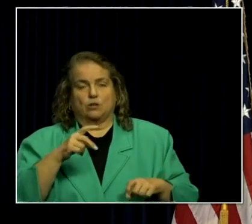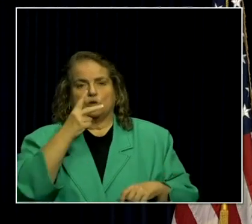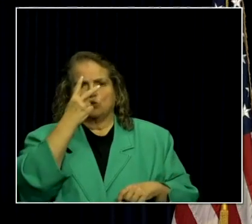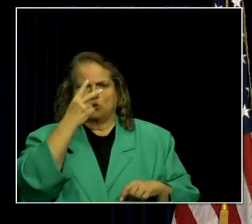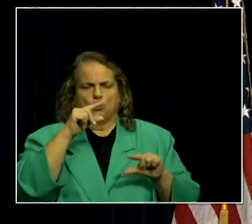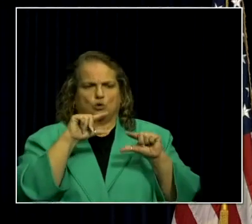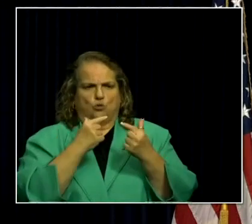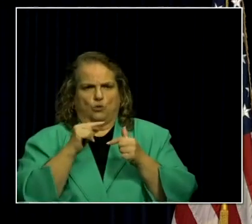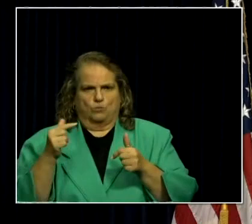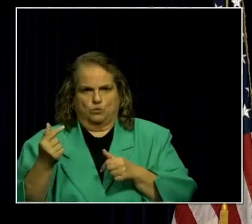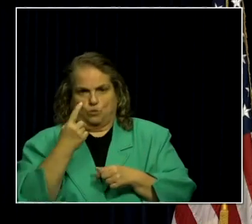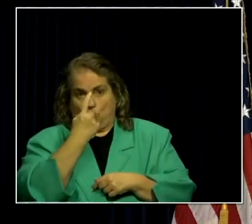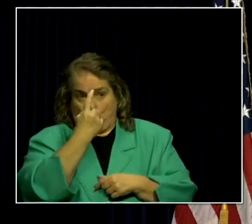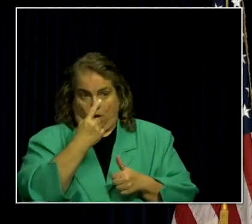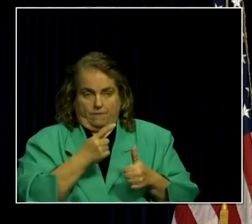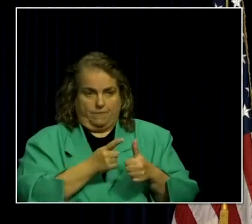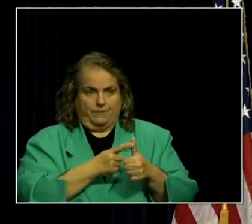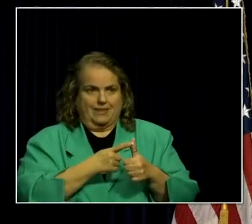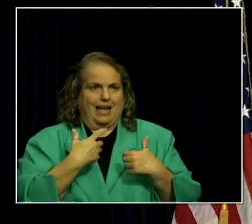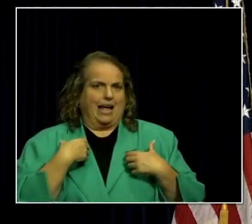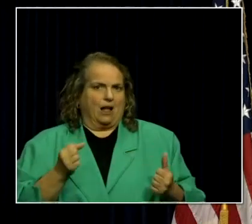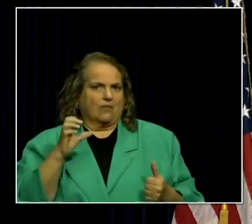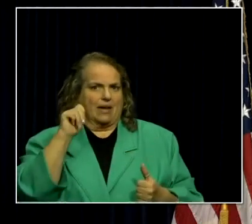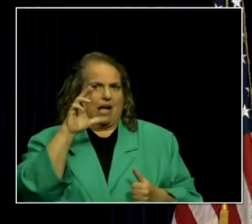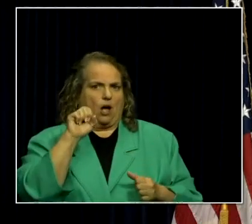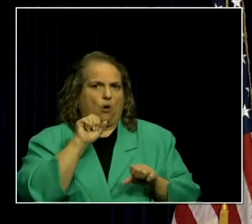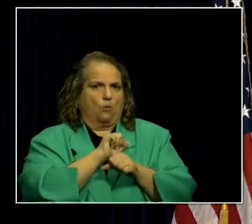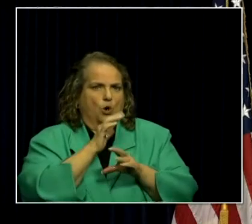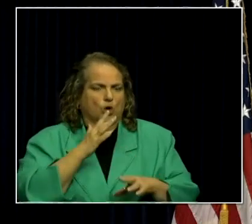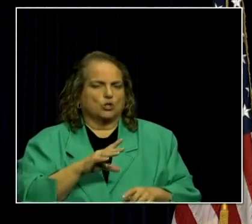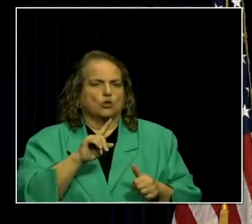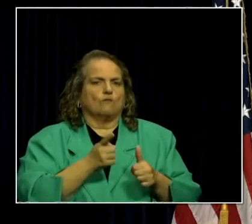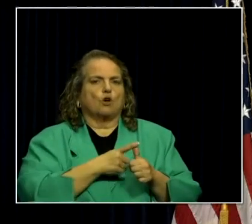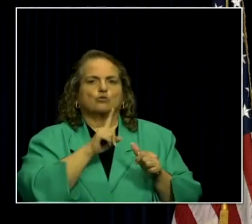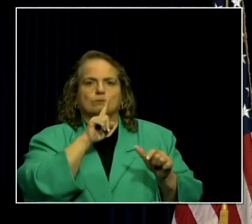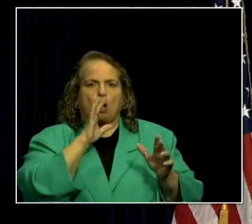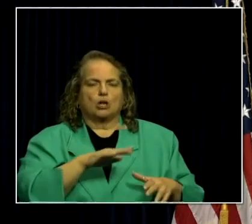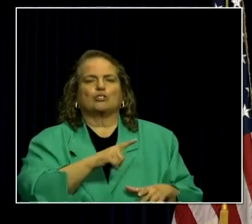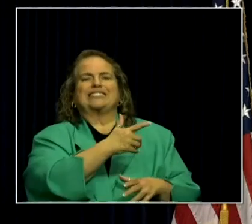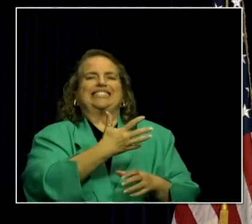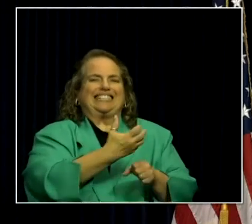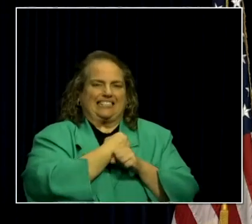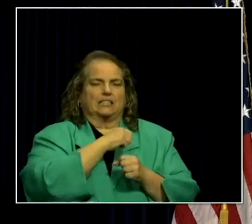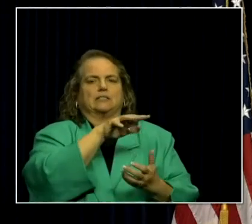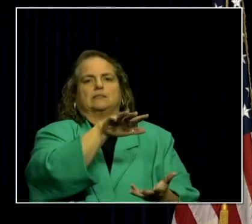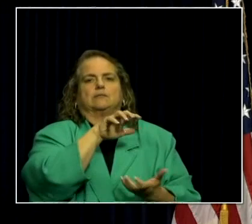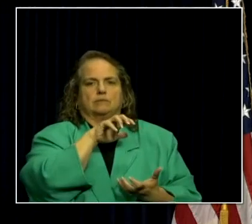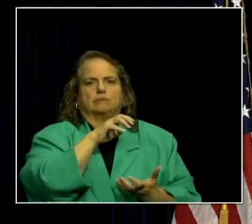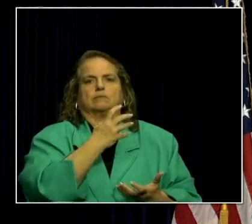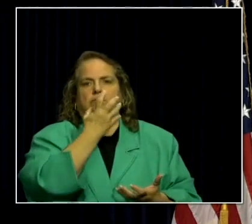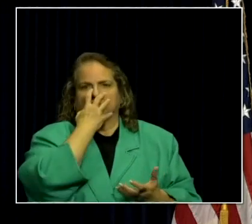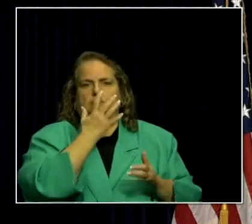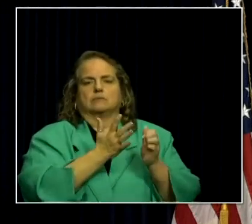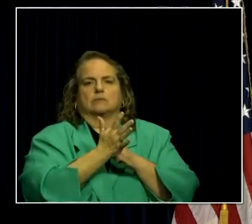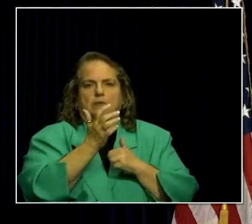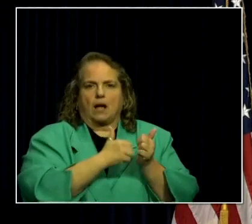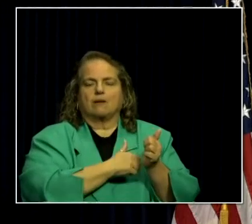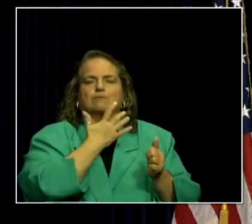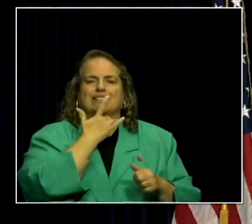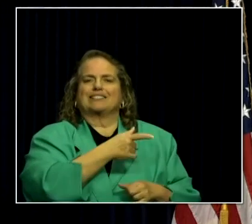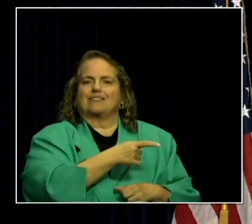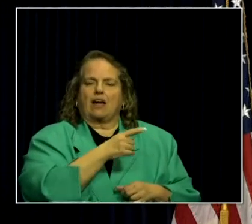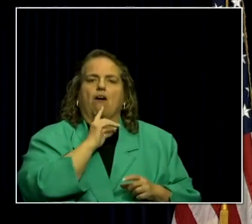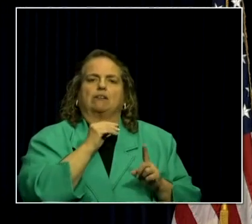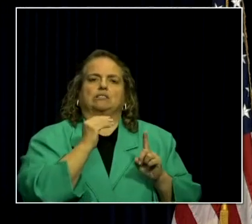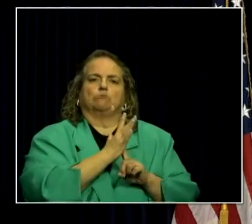groups. Number one, it's going to be healthcare workers, first responders, those that are knowingly exposing themselves to the